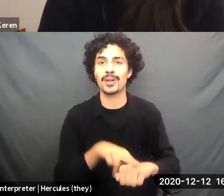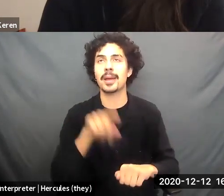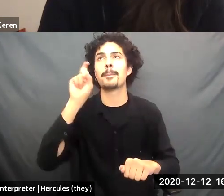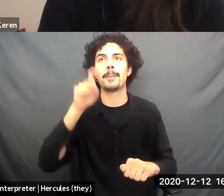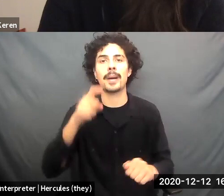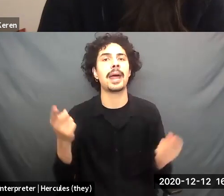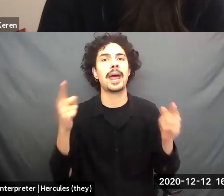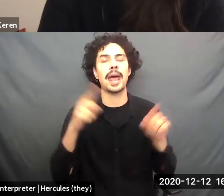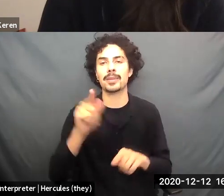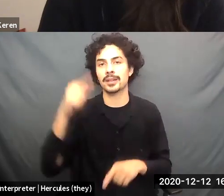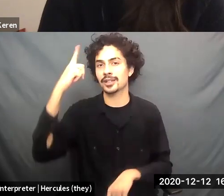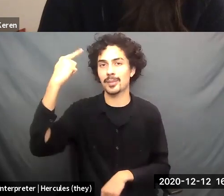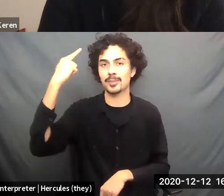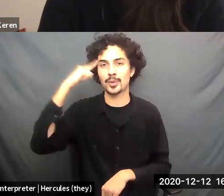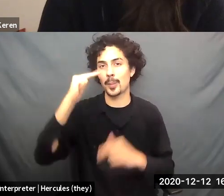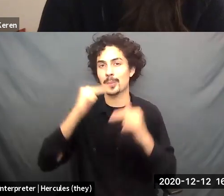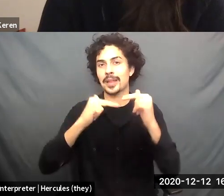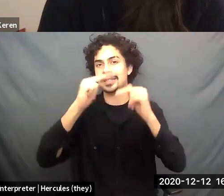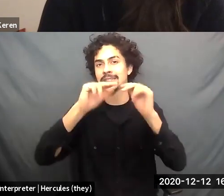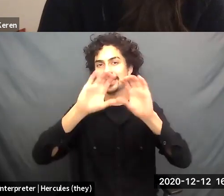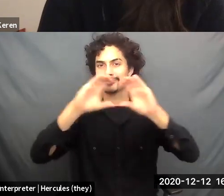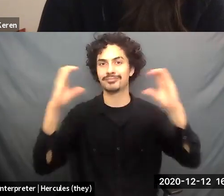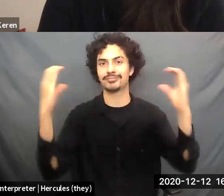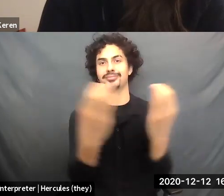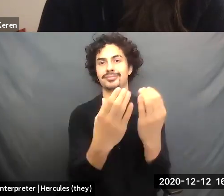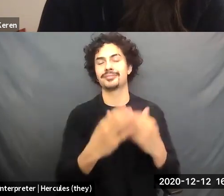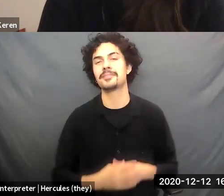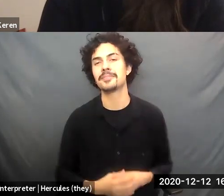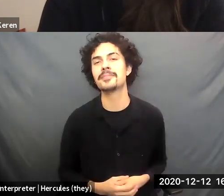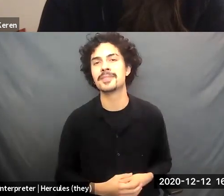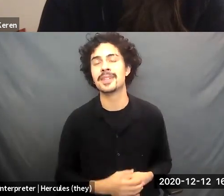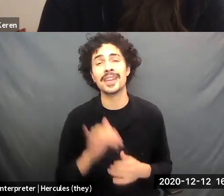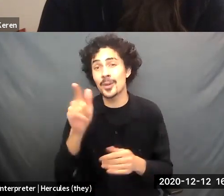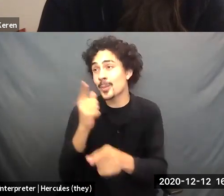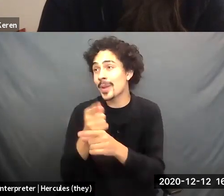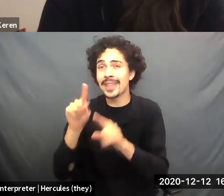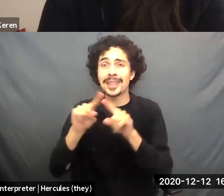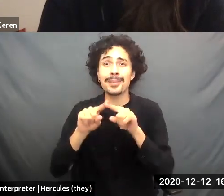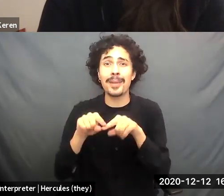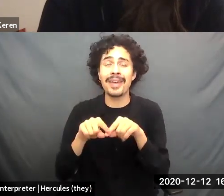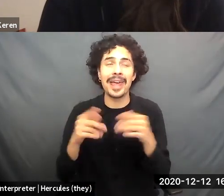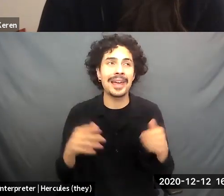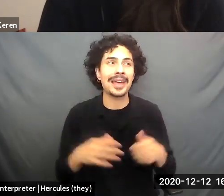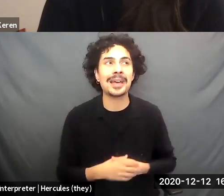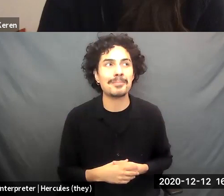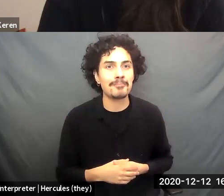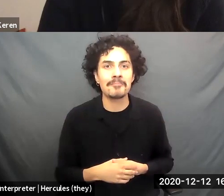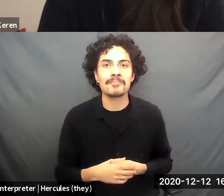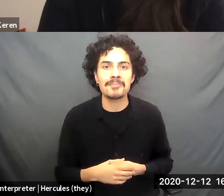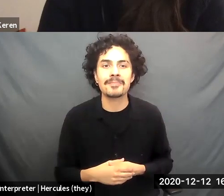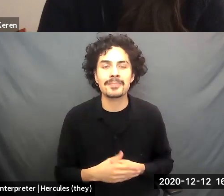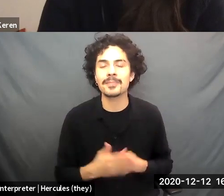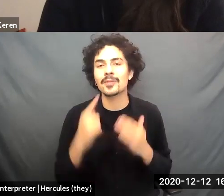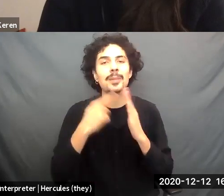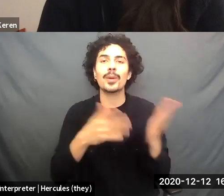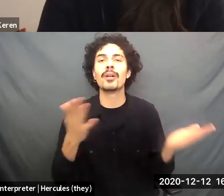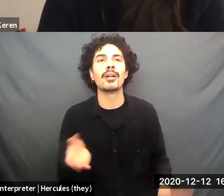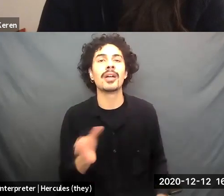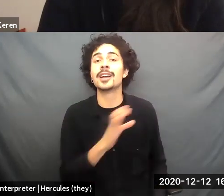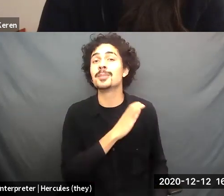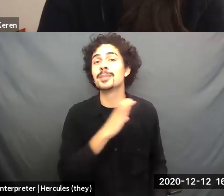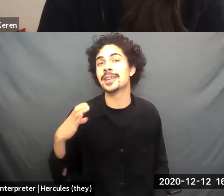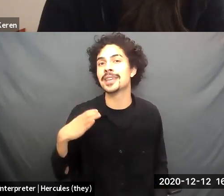building. Um, and I think you're so right that it depends, I wouldn't want there to just be then a, you know, committee of, of